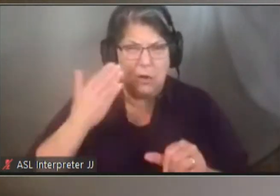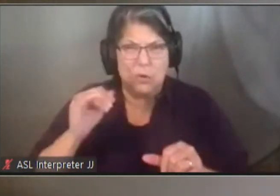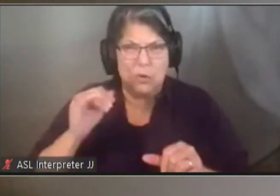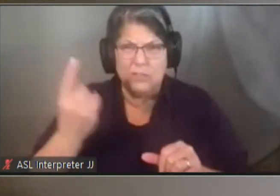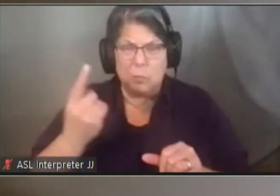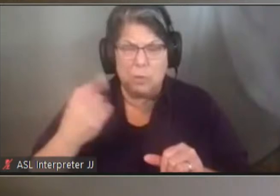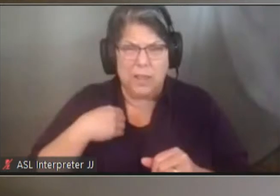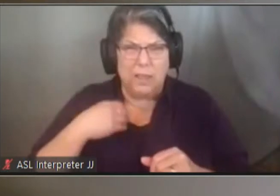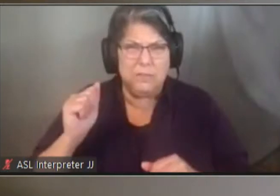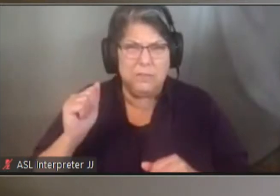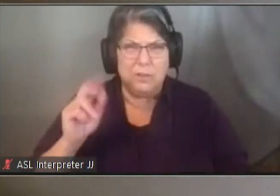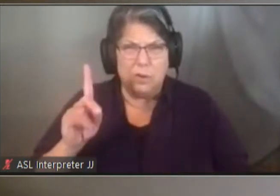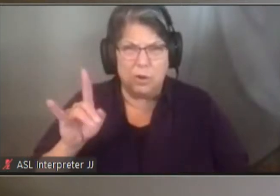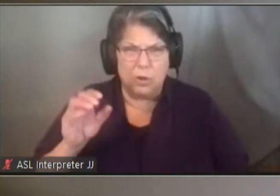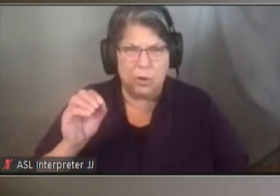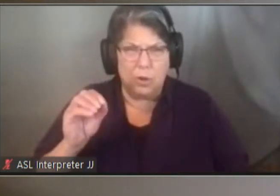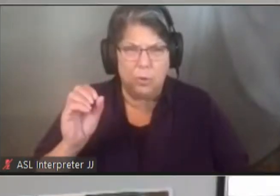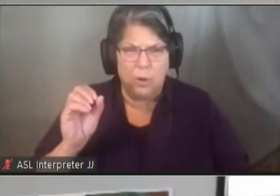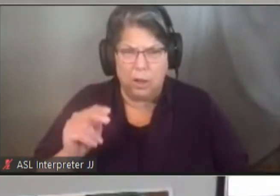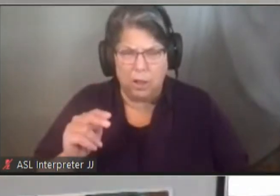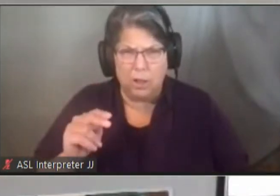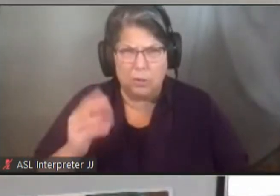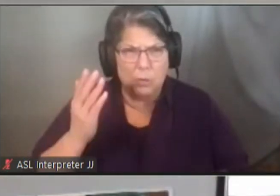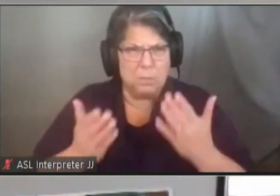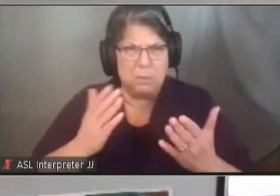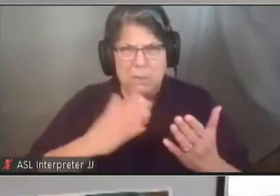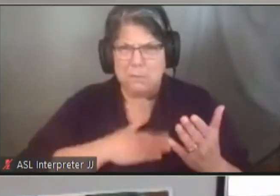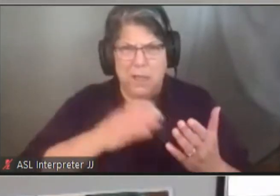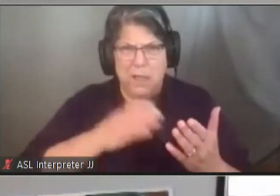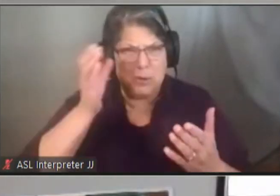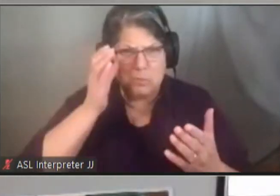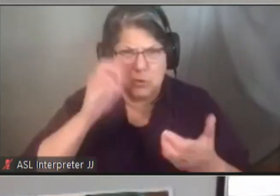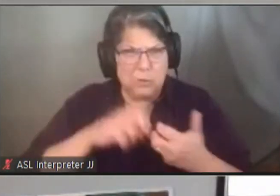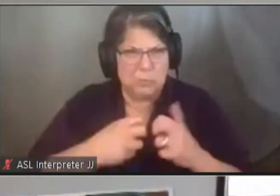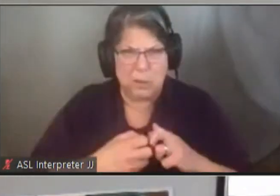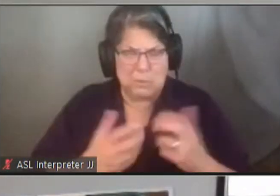audio on, or if that might be my computer.